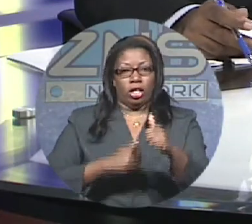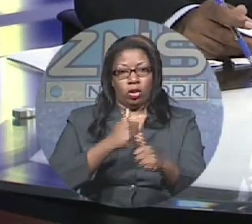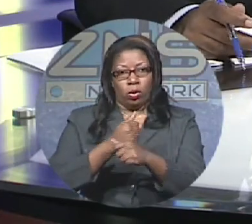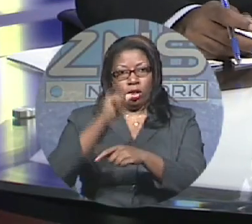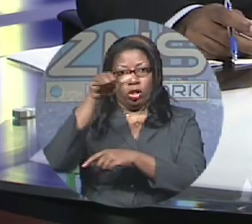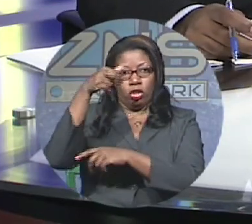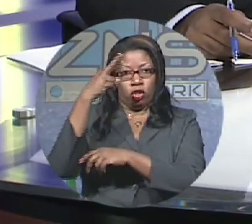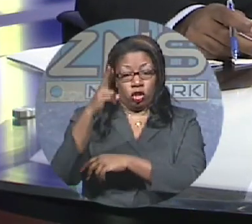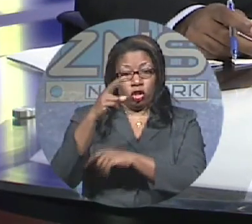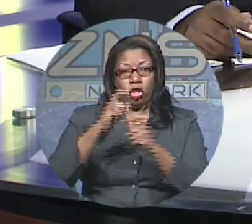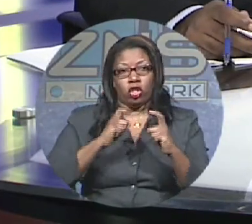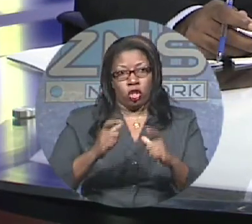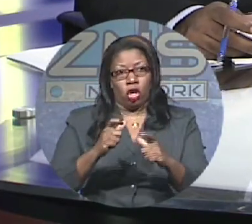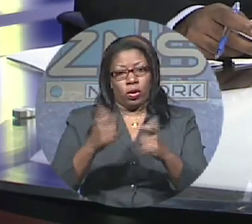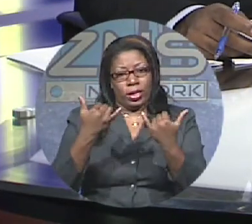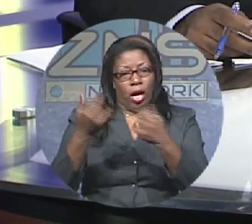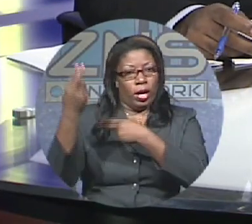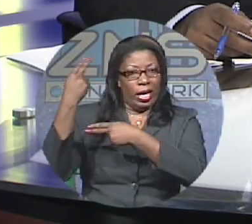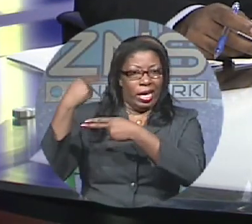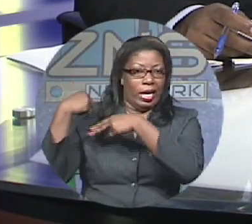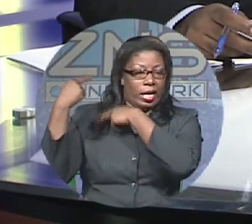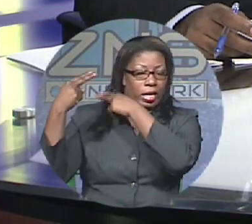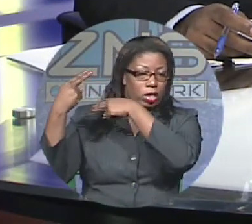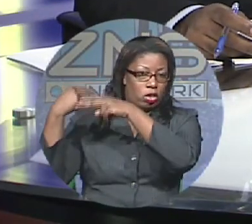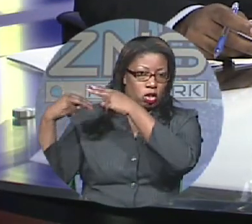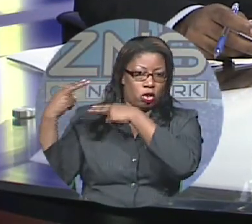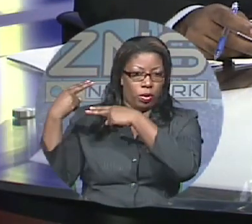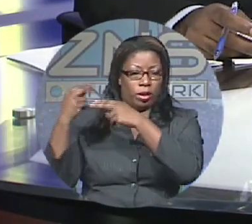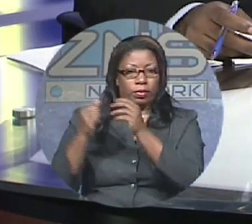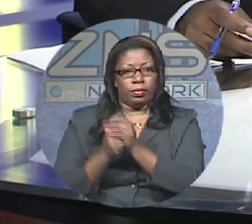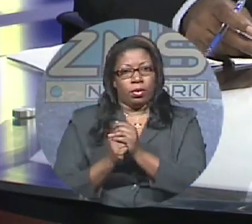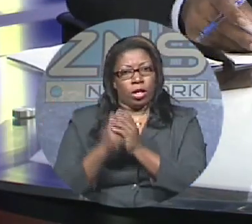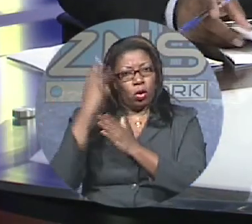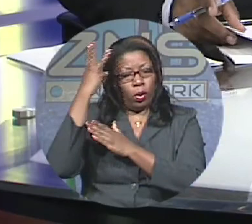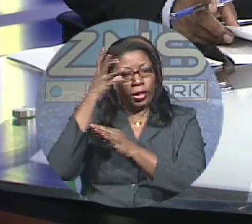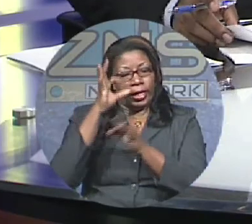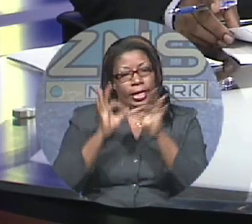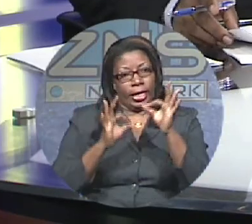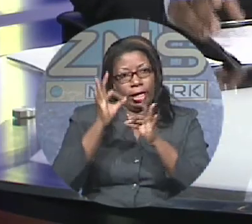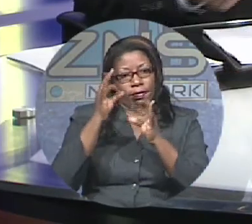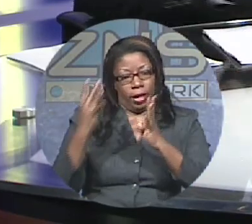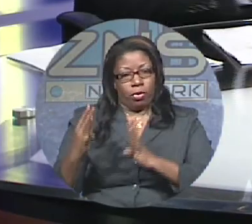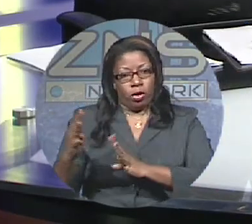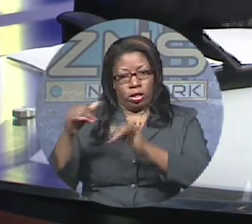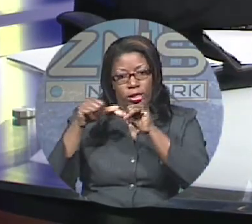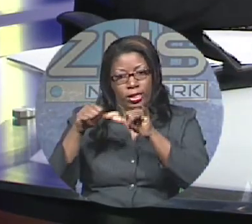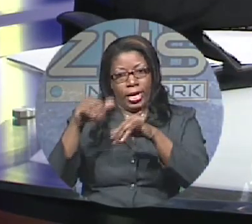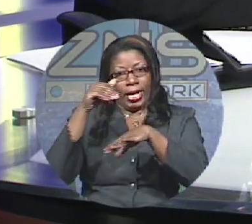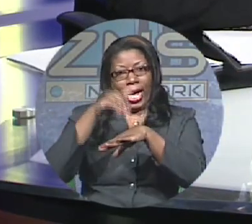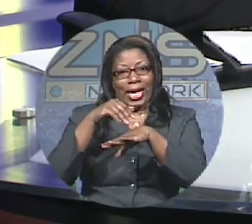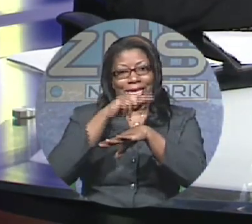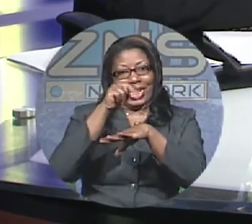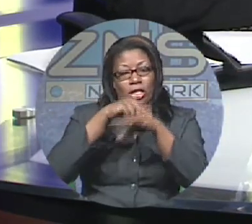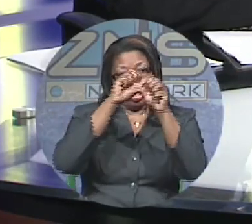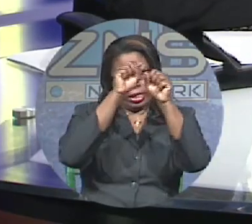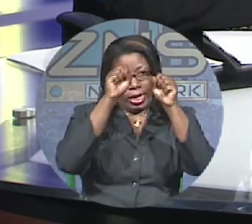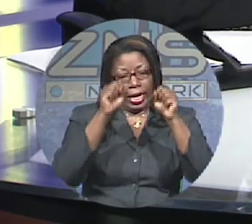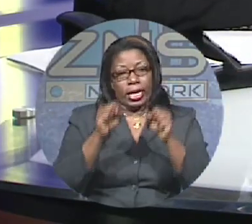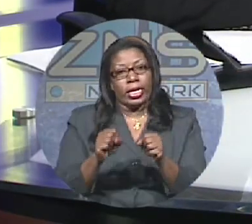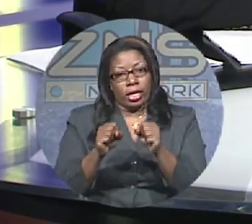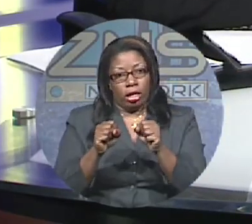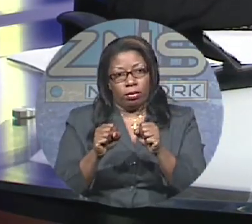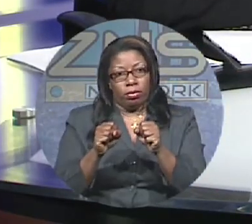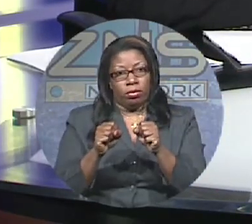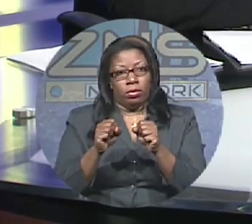Parade is now history, but there's still much debate about whether the parade should remain at the Thomas A. Robinson National Stadium. Well, Arla Dawn Davis took to the